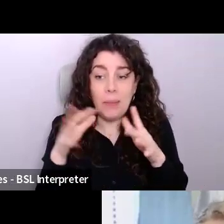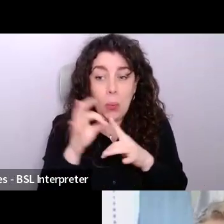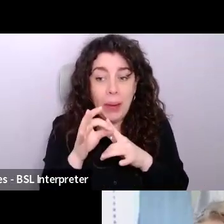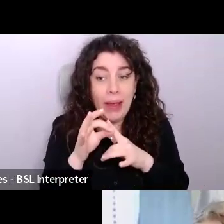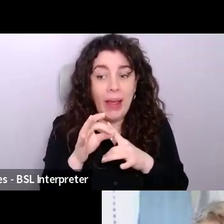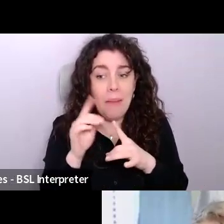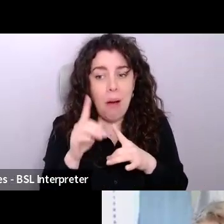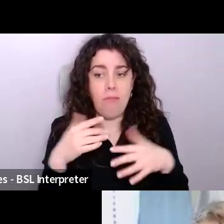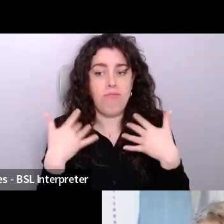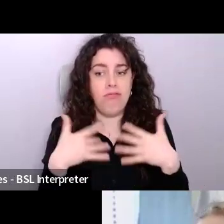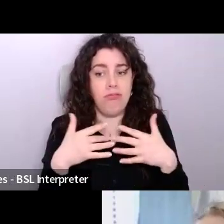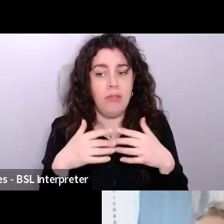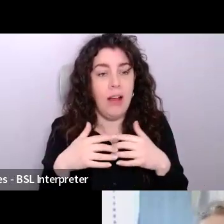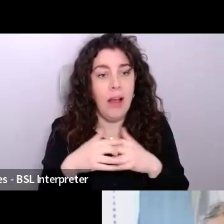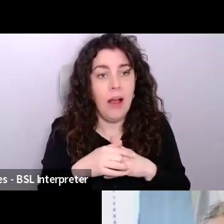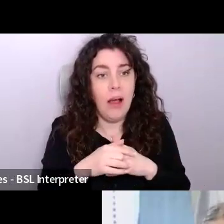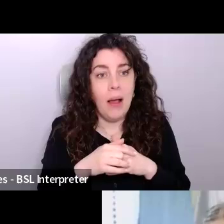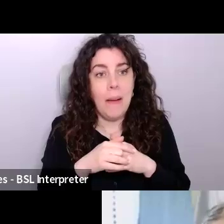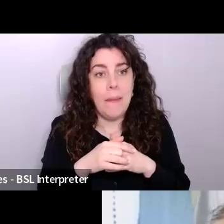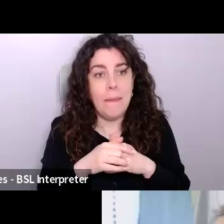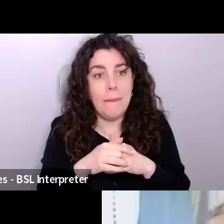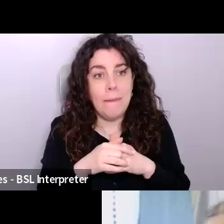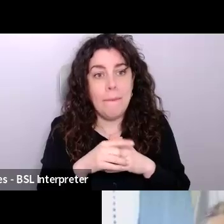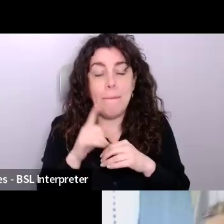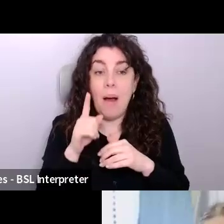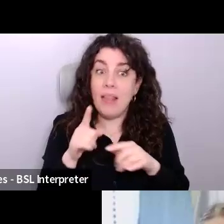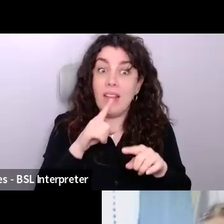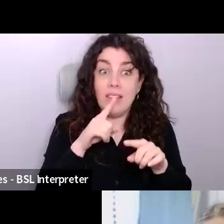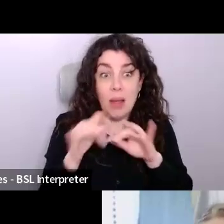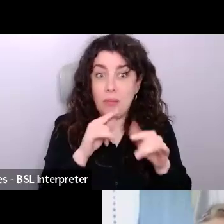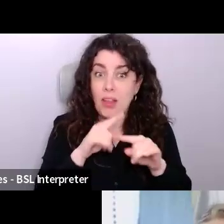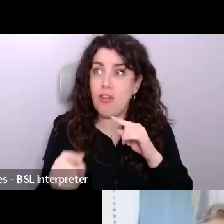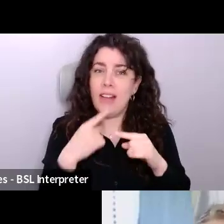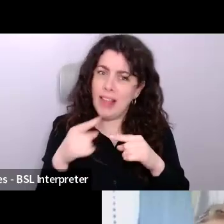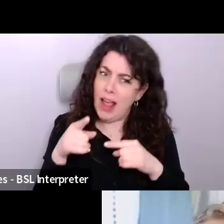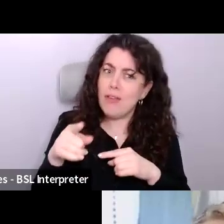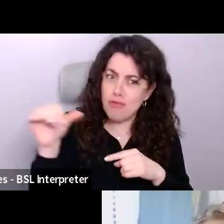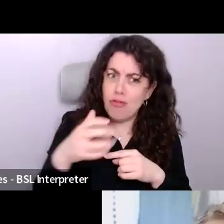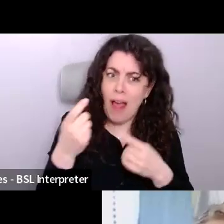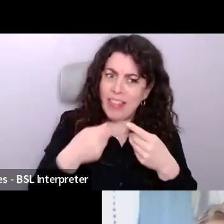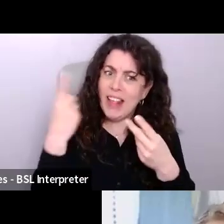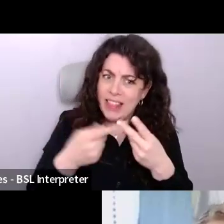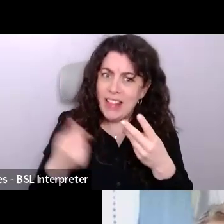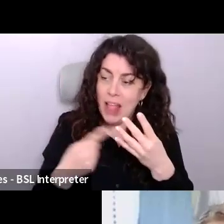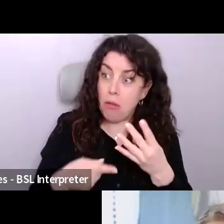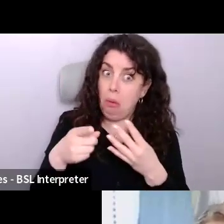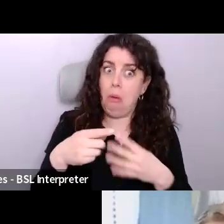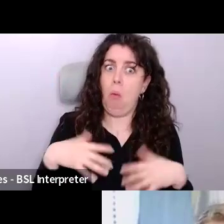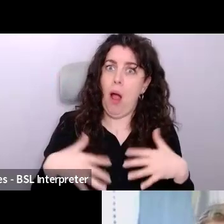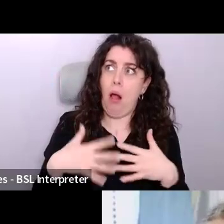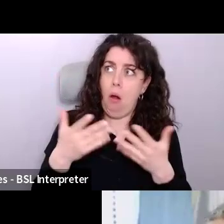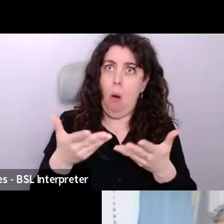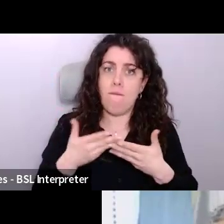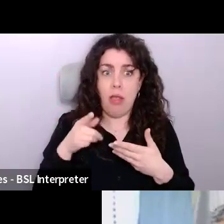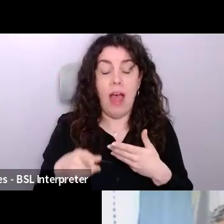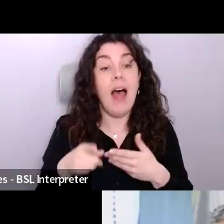they really will almost try and push accommodations on you. So that's a good opportunity as well to try and get